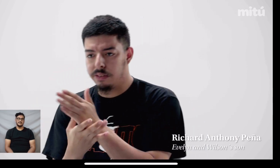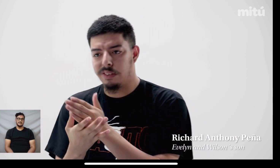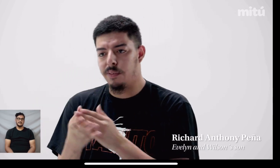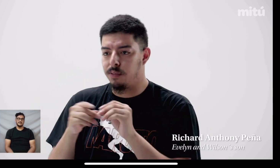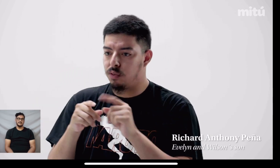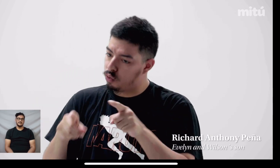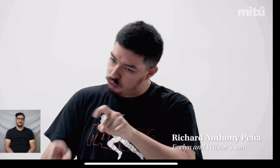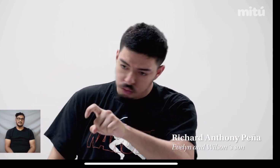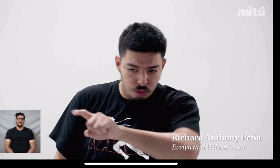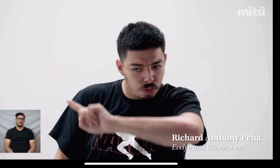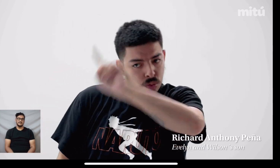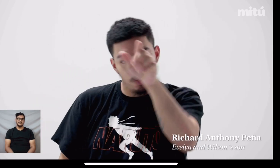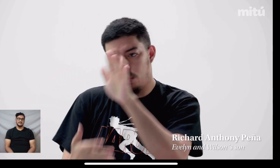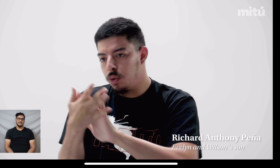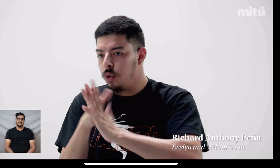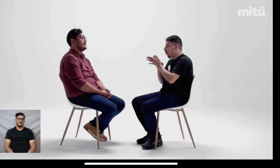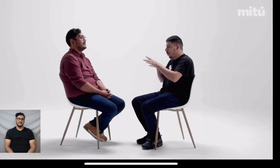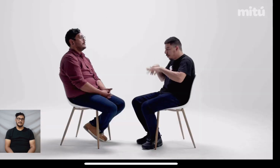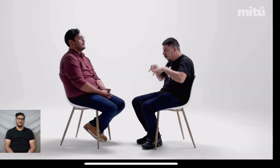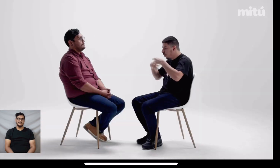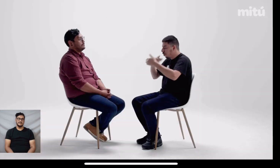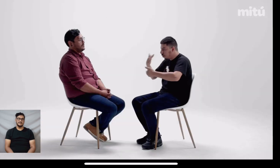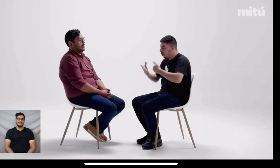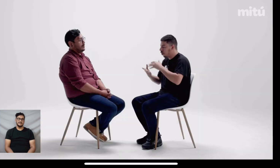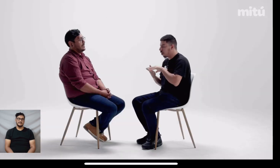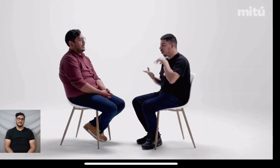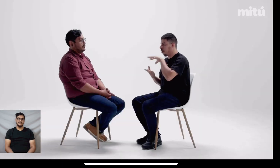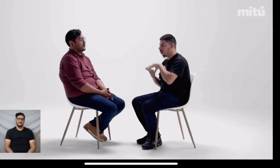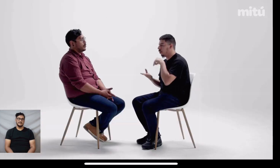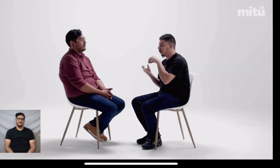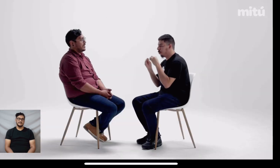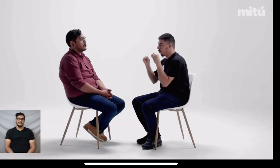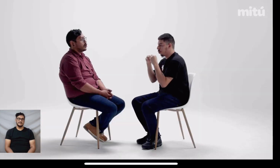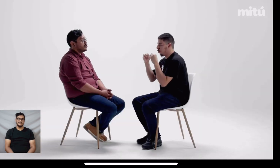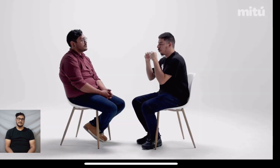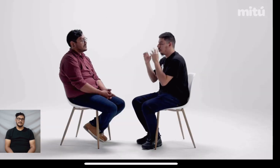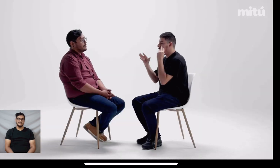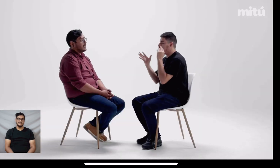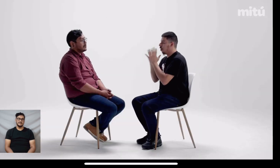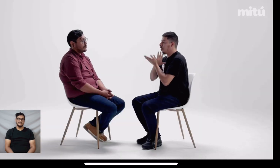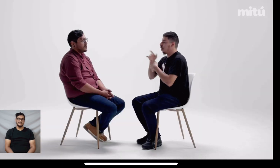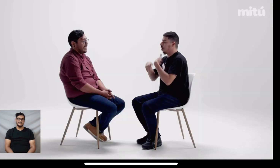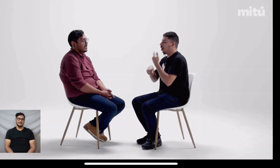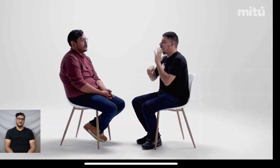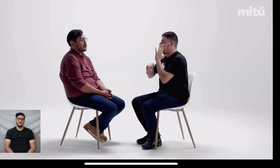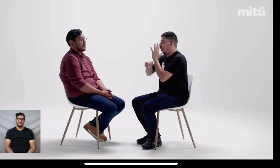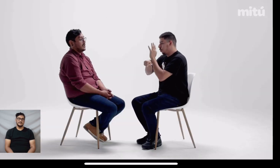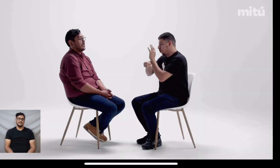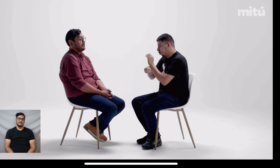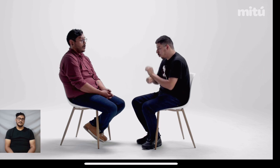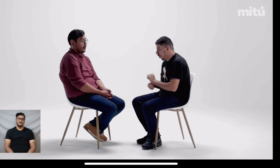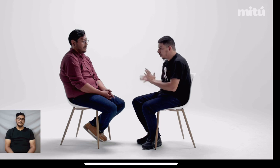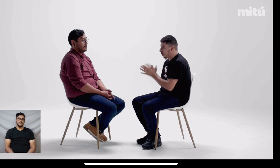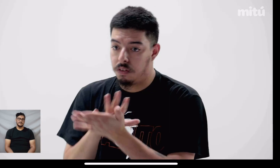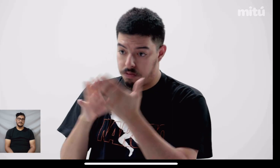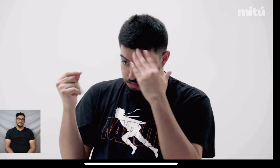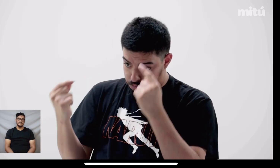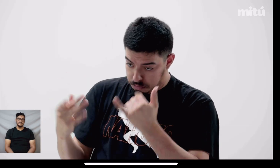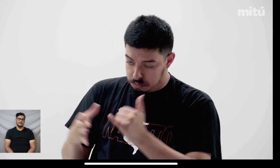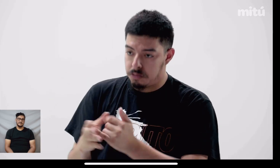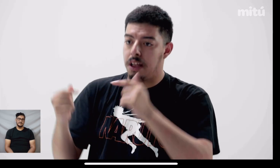to you know backtrack and just repeat myself you know and and it was more of like encouragement to be like no it's okay you just got to keep going